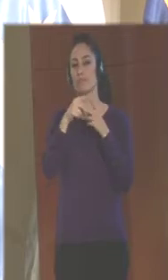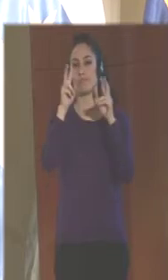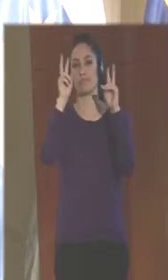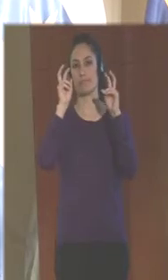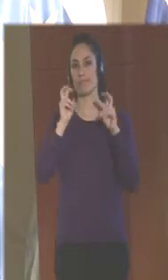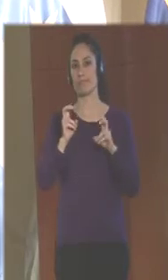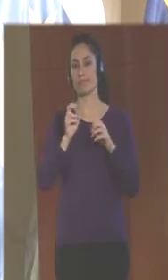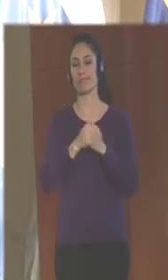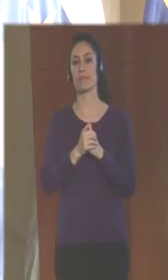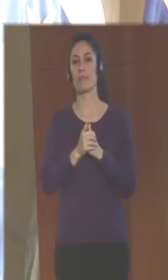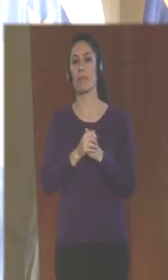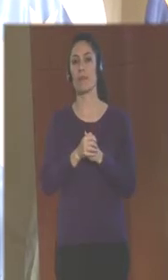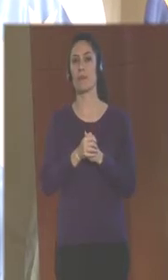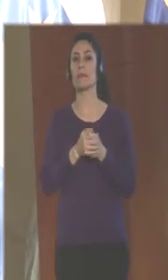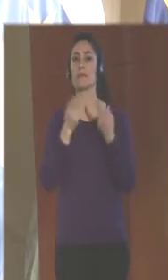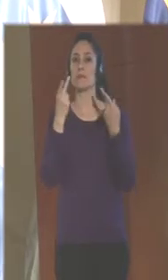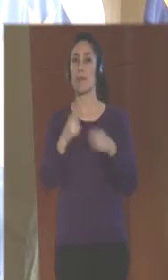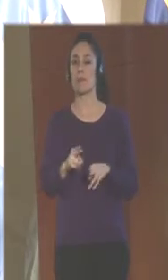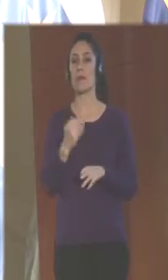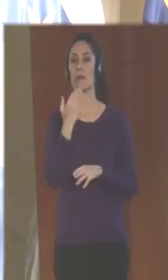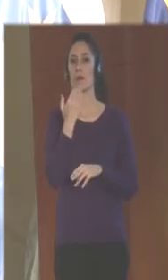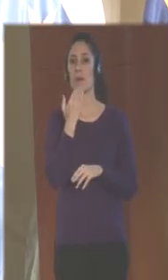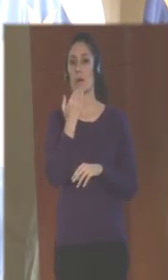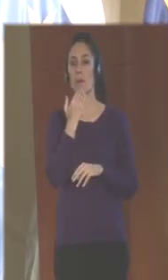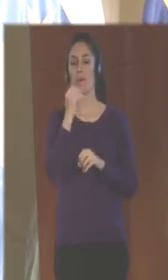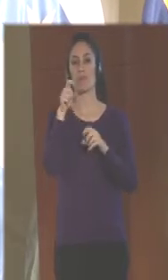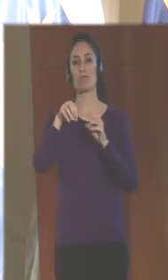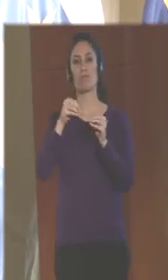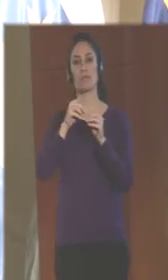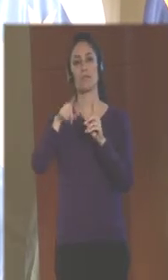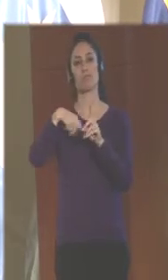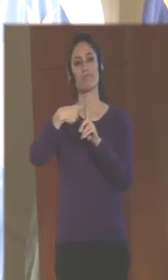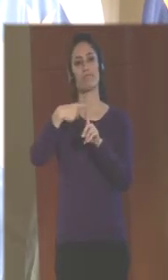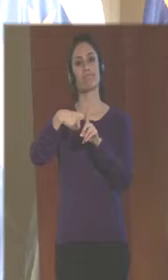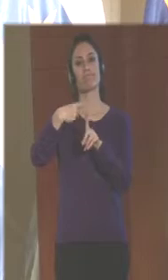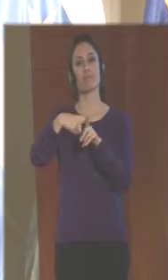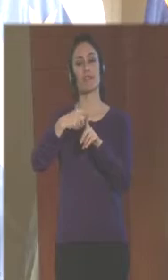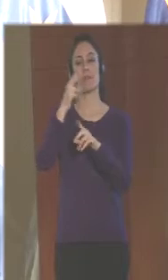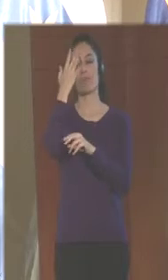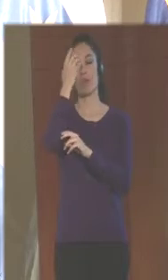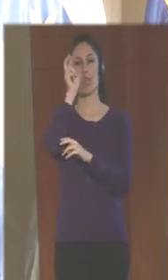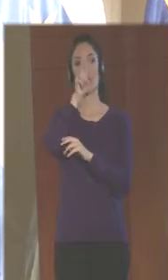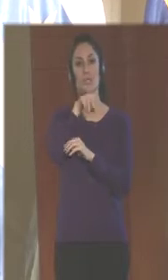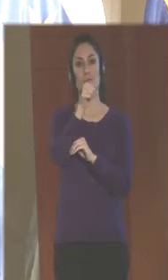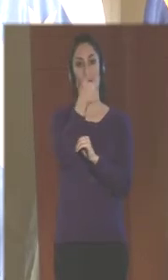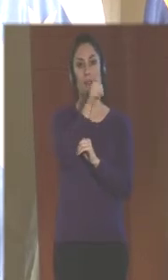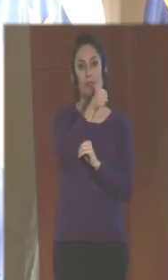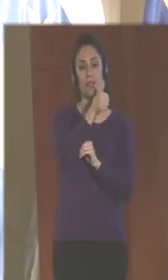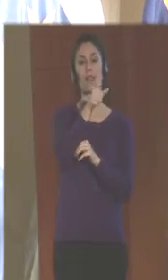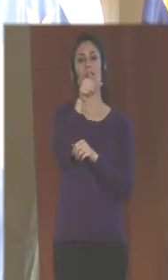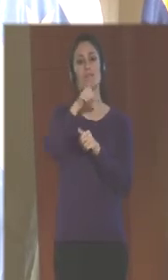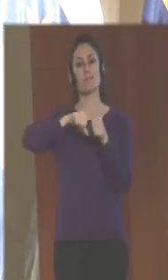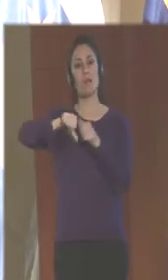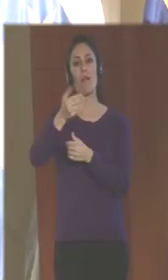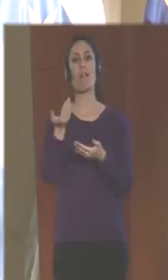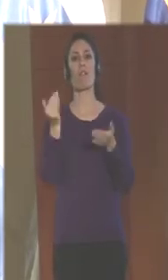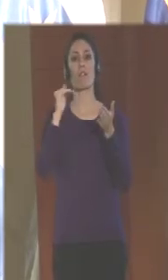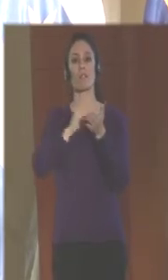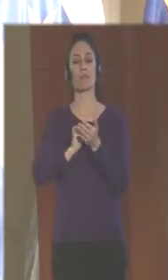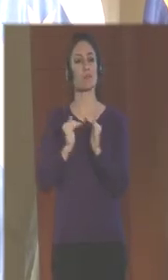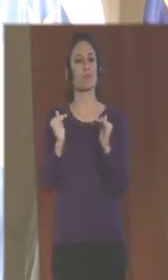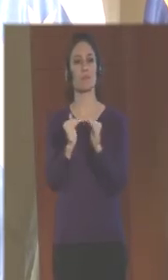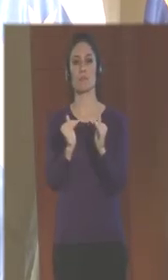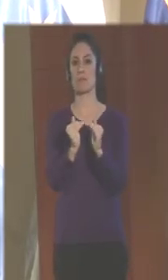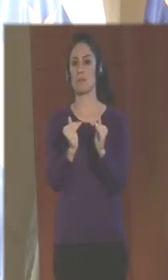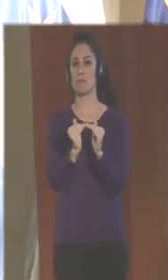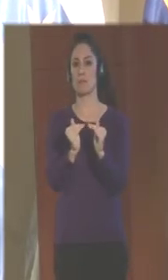to protect the river banks, and the results were very good. And so in 2010, when